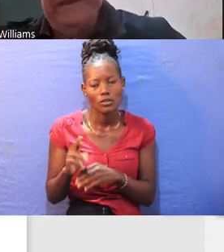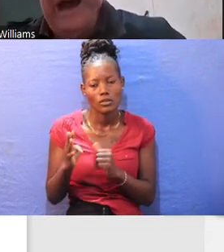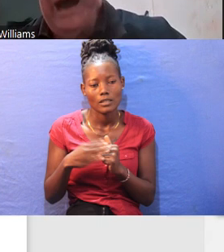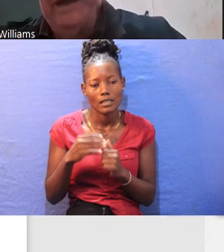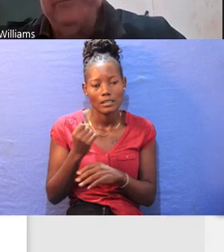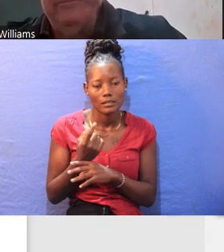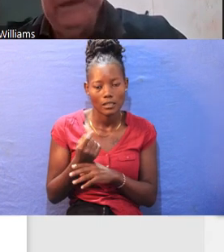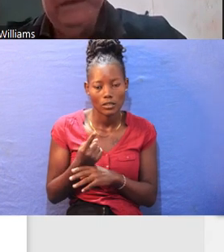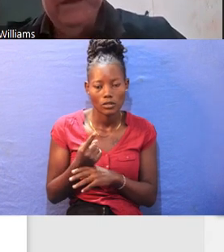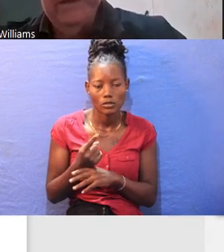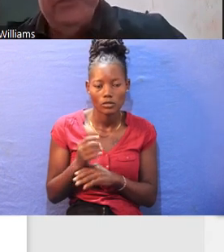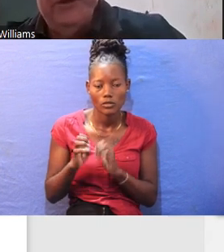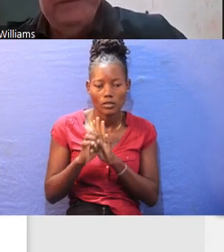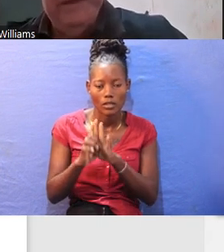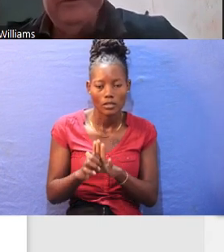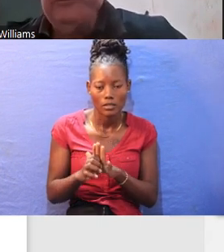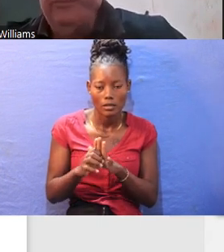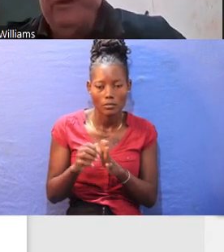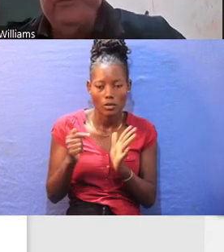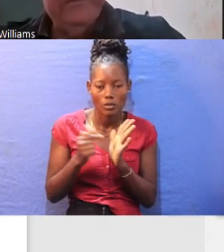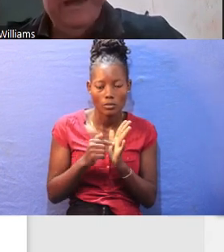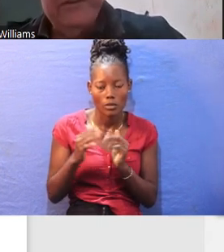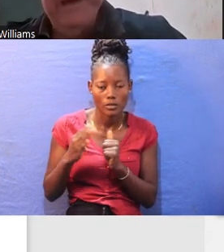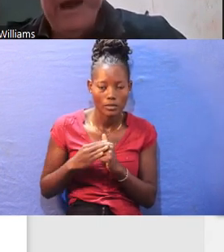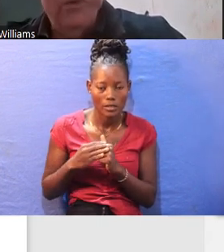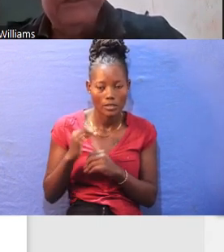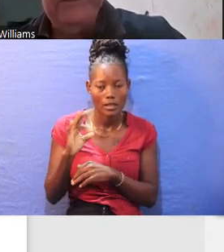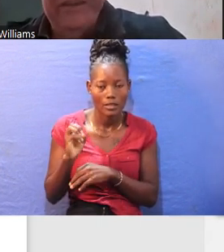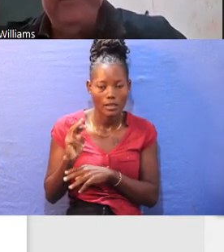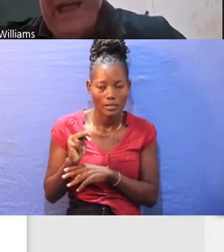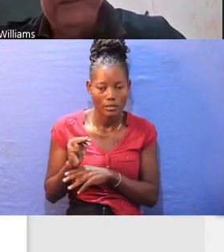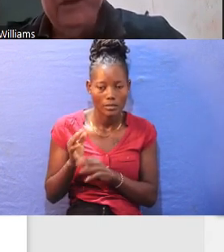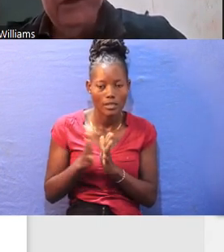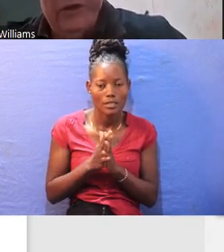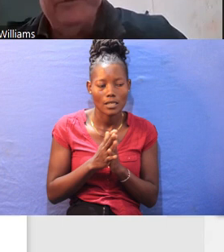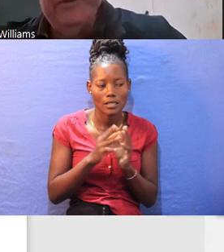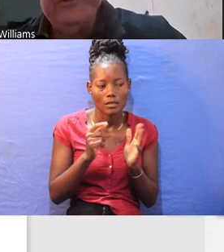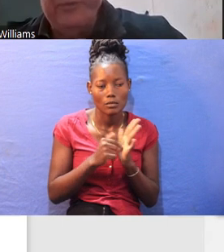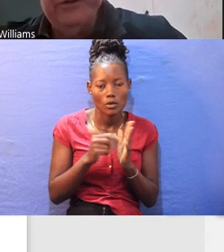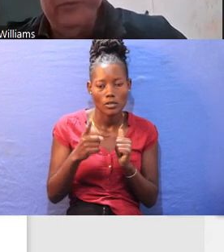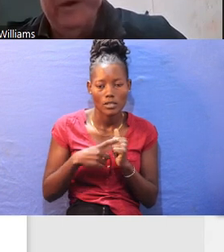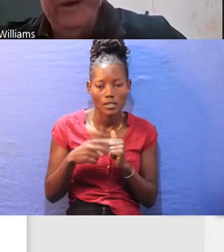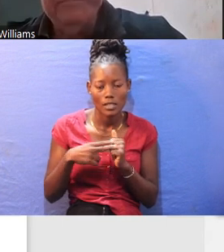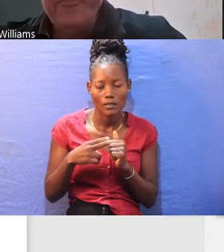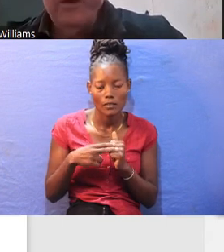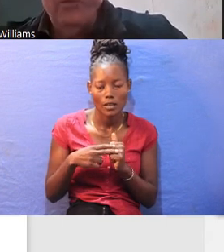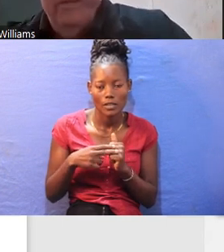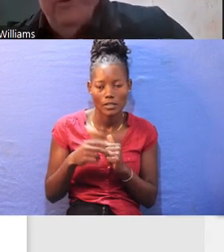example, 0.9 would be a 30-meter in 2.7. That's about what a 10 flat 100-meter sprinter would